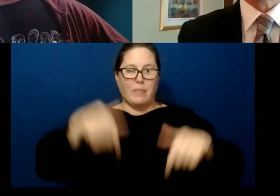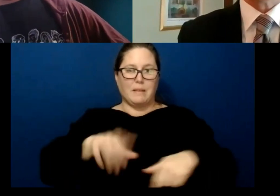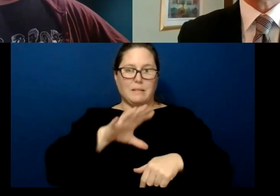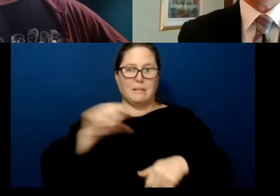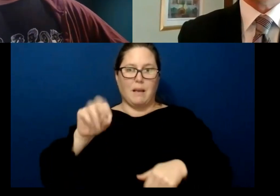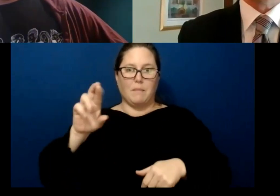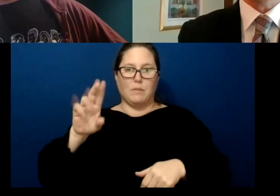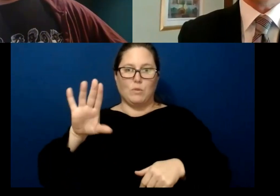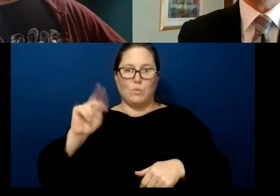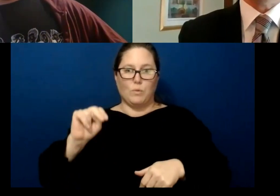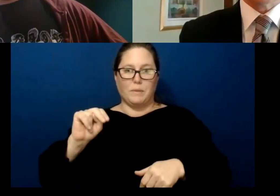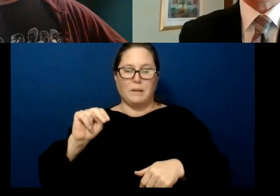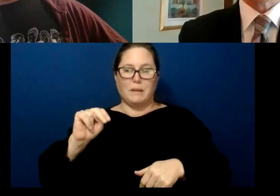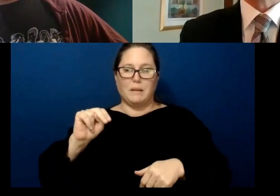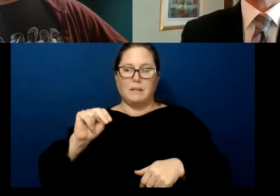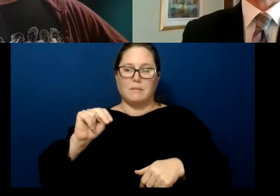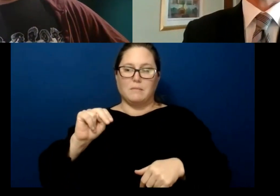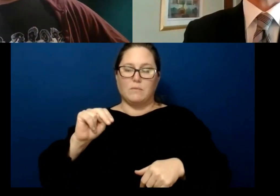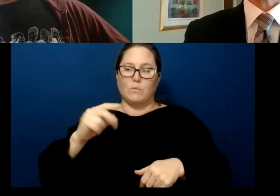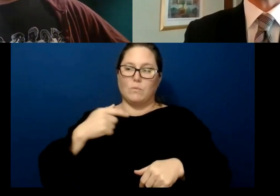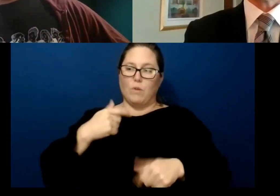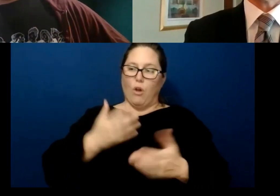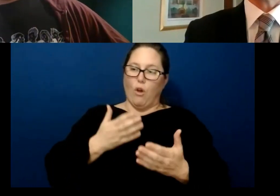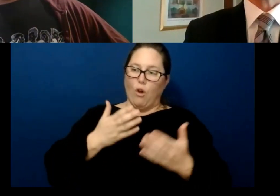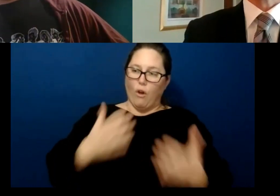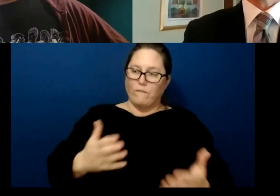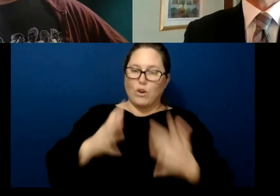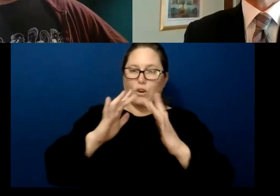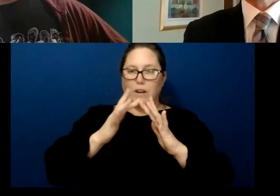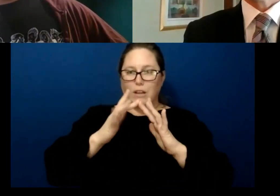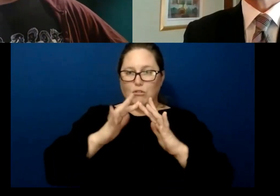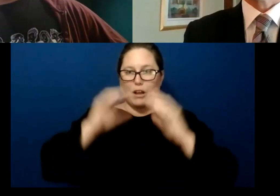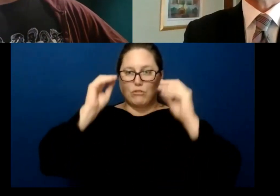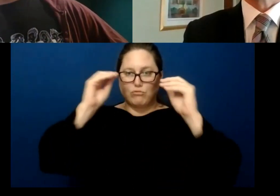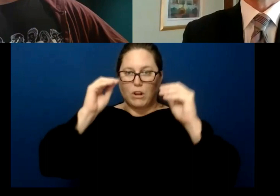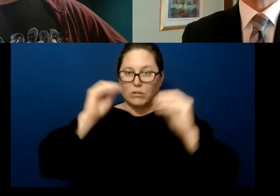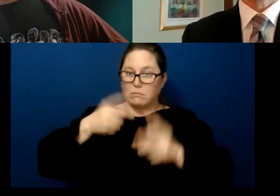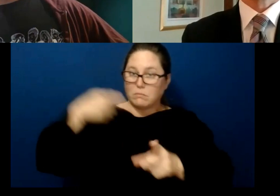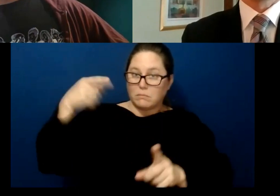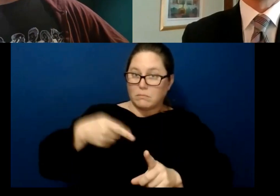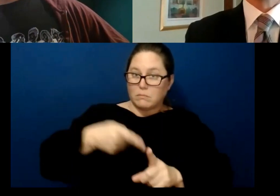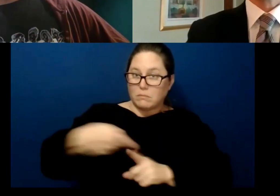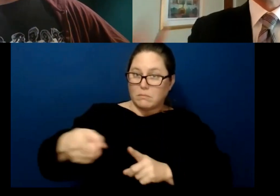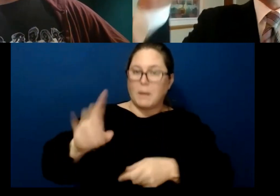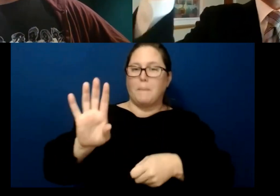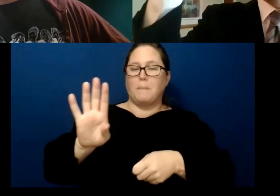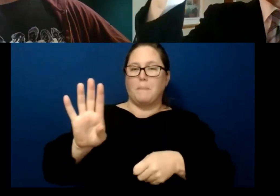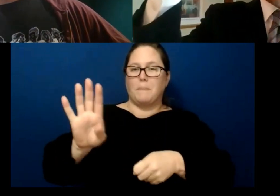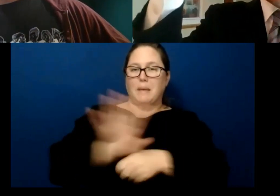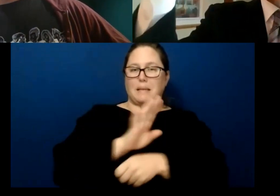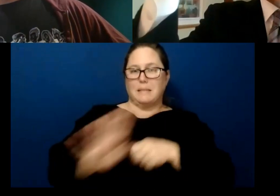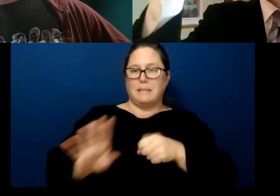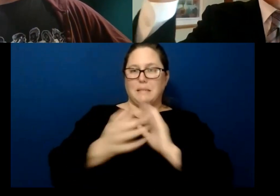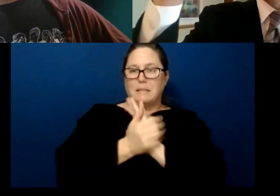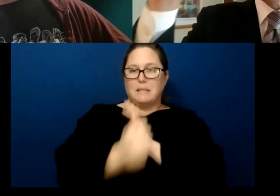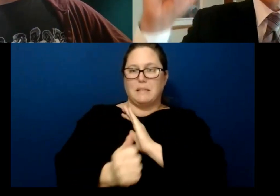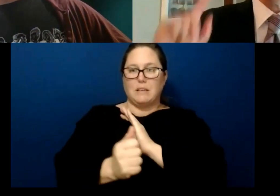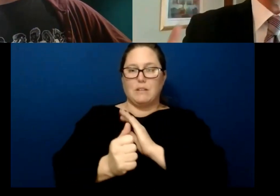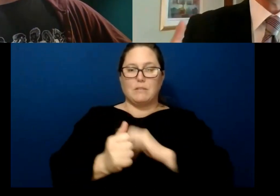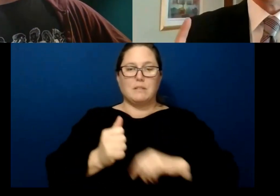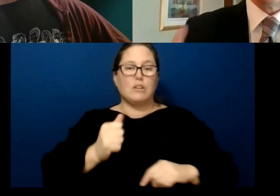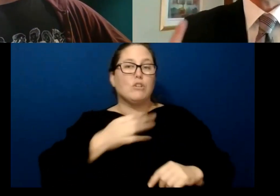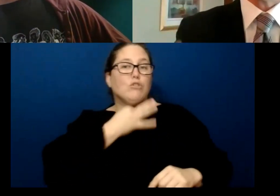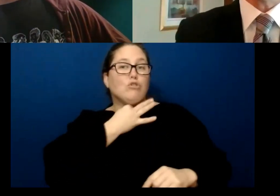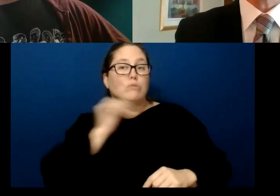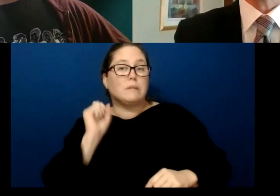online instruction for business communication skills. Teachers, can you please show me your Zoom hands if your students ever